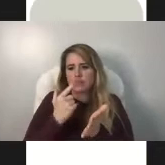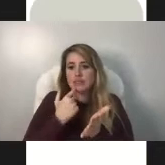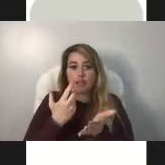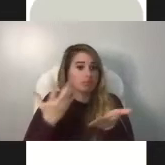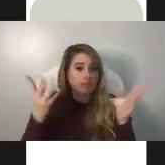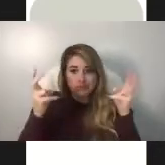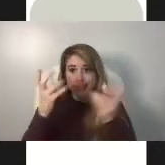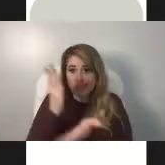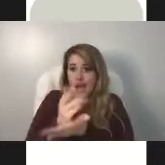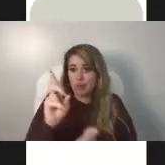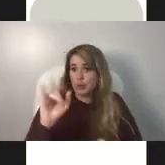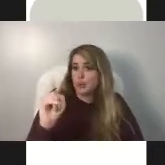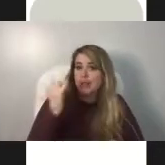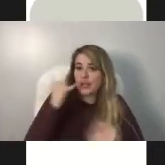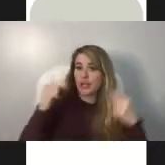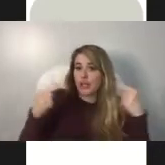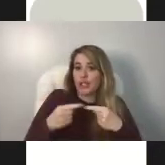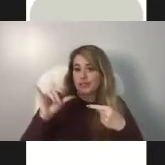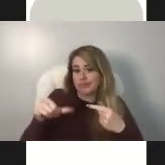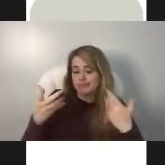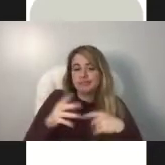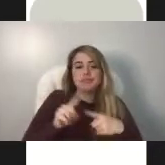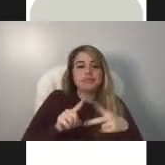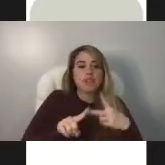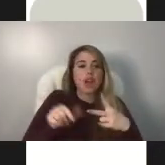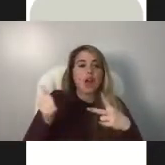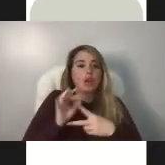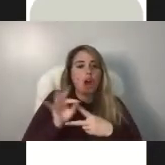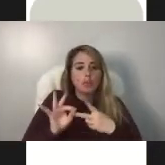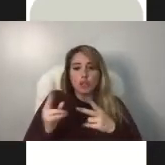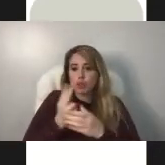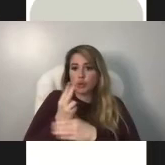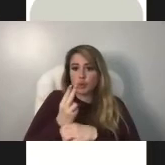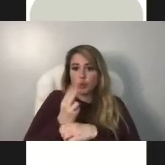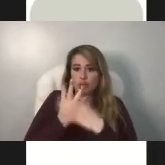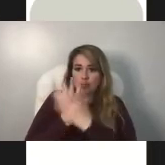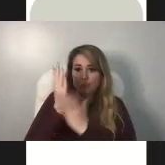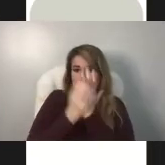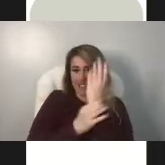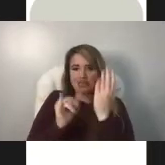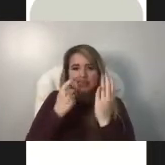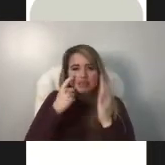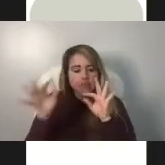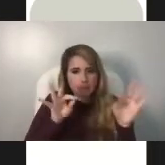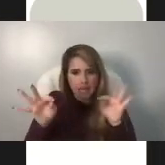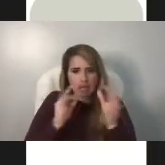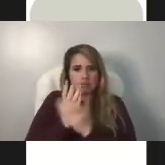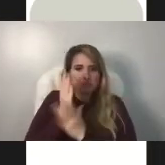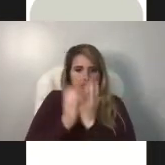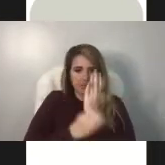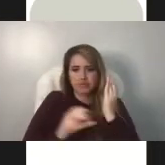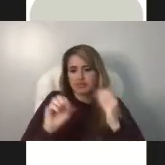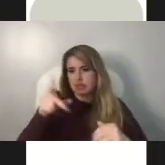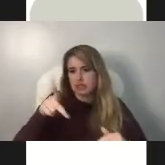if it hurts. Other options we have are splints, which again, Dr. Barth talked about, and you can see a splint there on